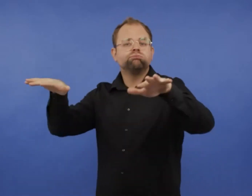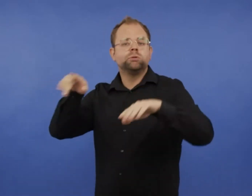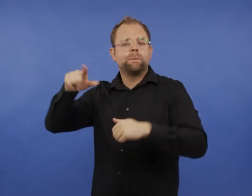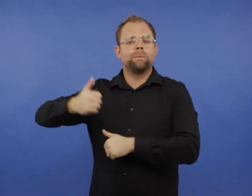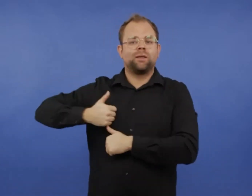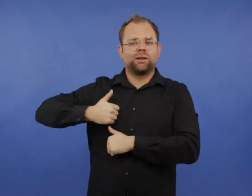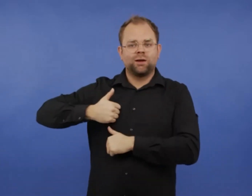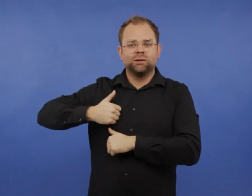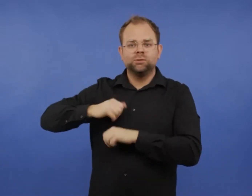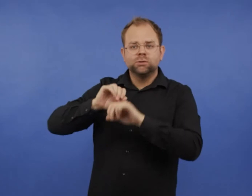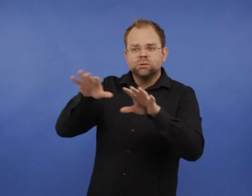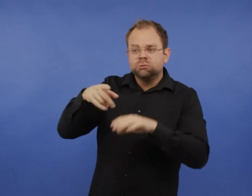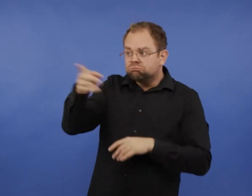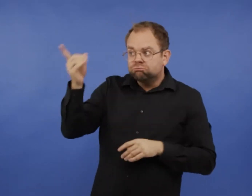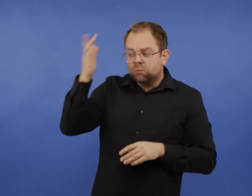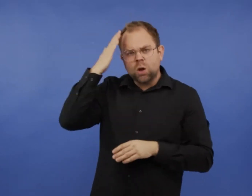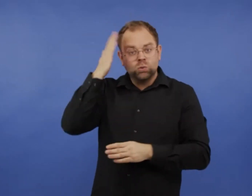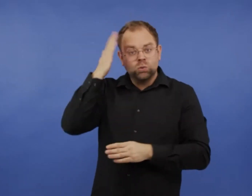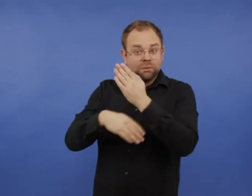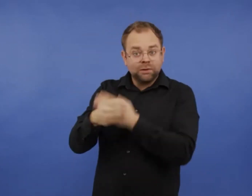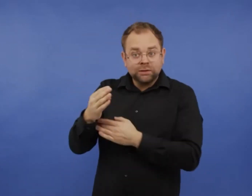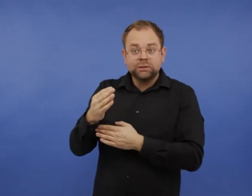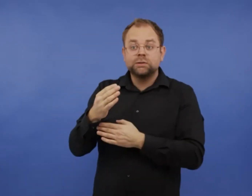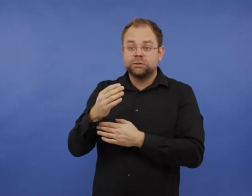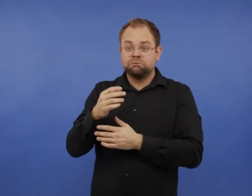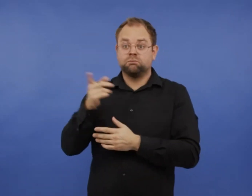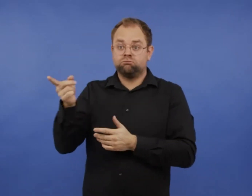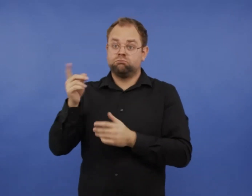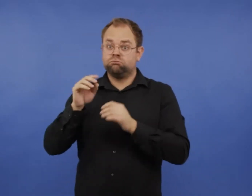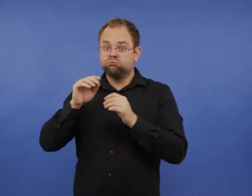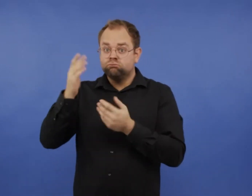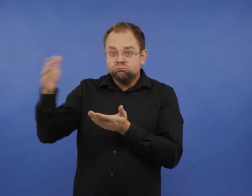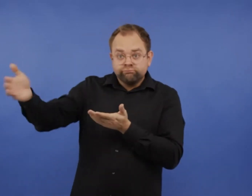lot the gap that we face in terms of